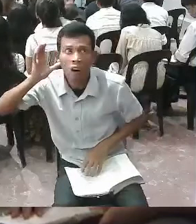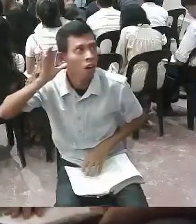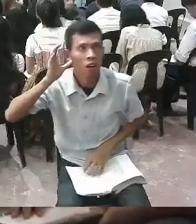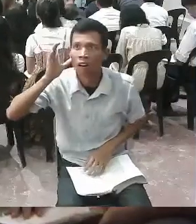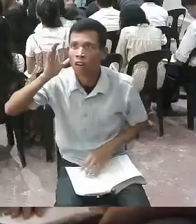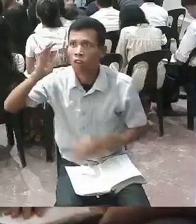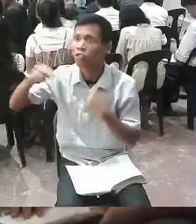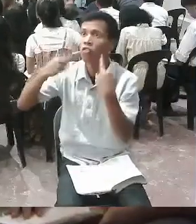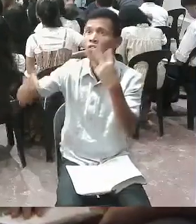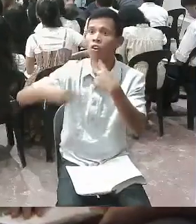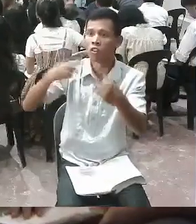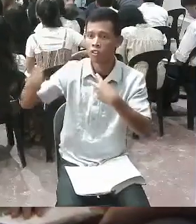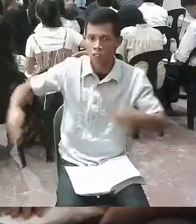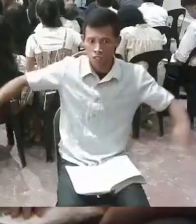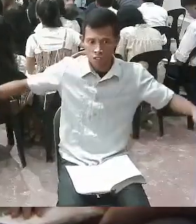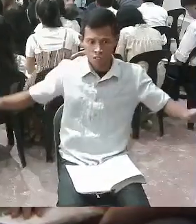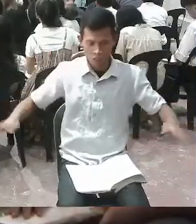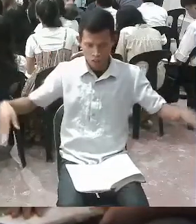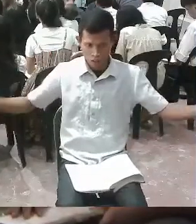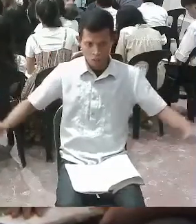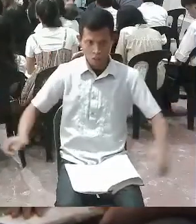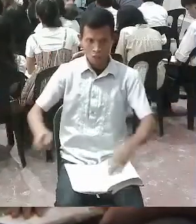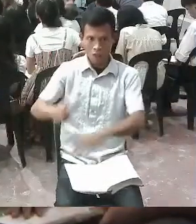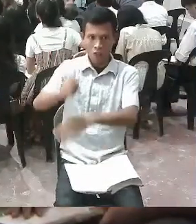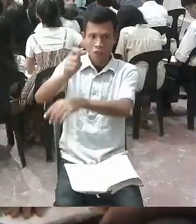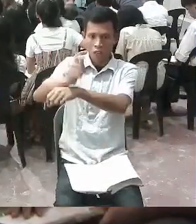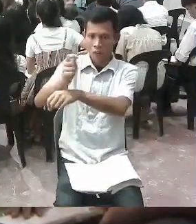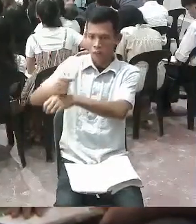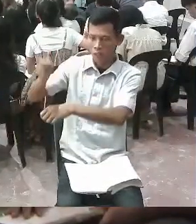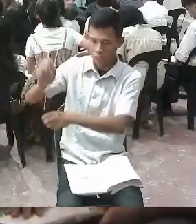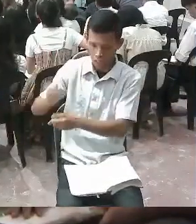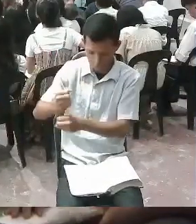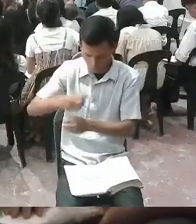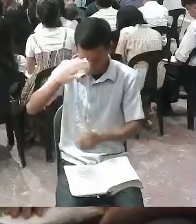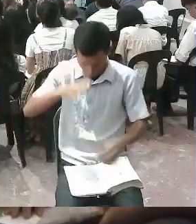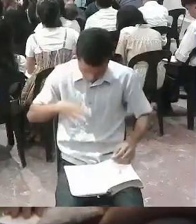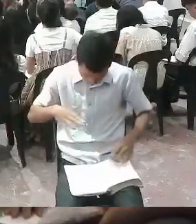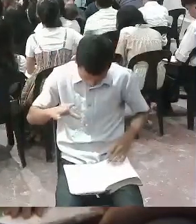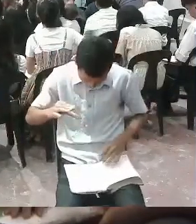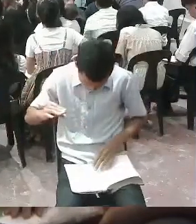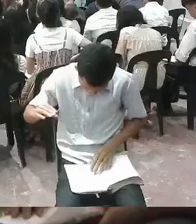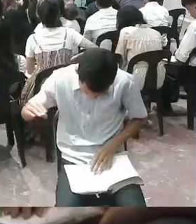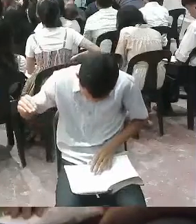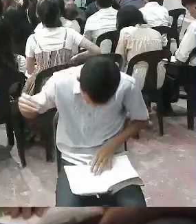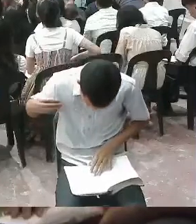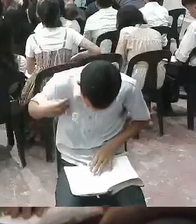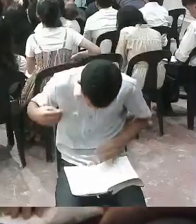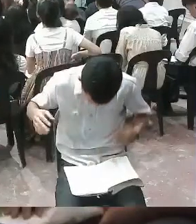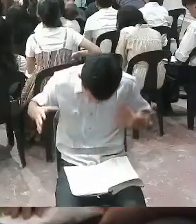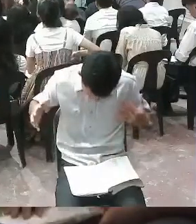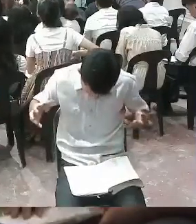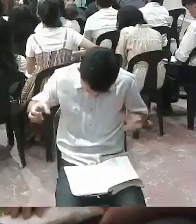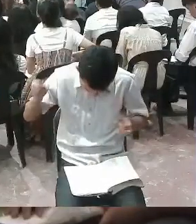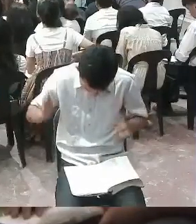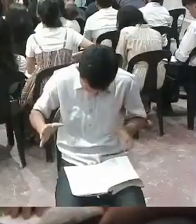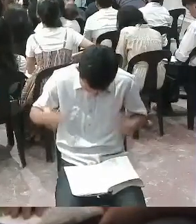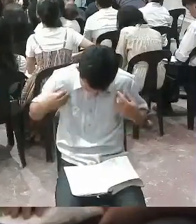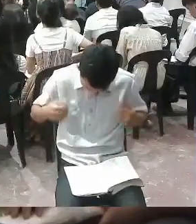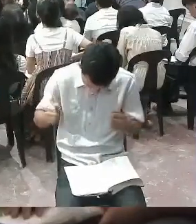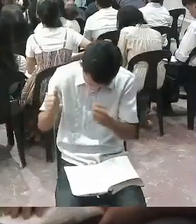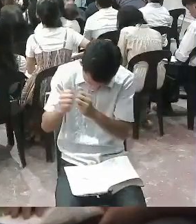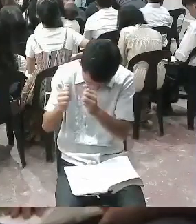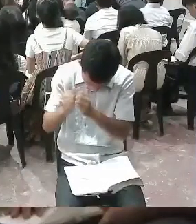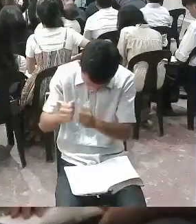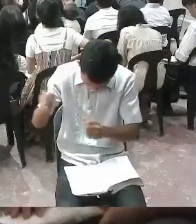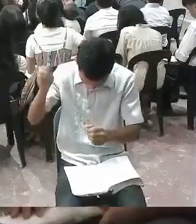heaven saying, the tabernacle of God is with men, and he will dwell with them, and they'll be his people, and God himself shall be with them and be